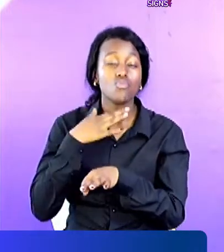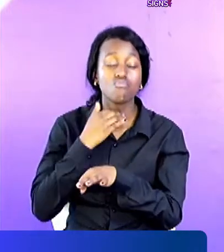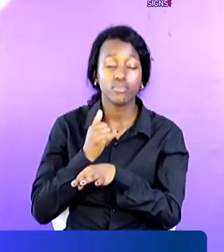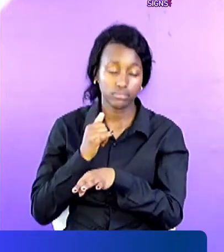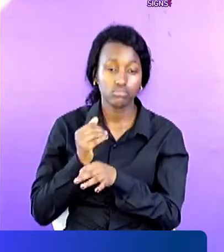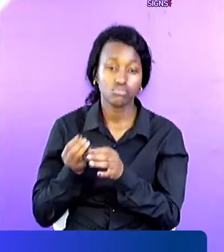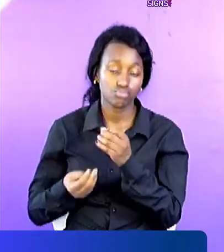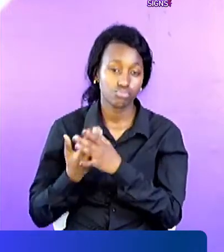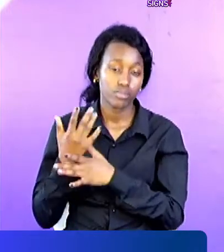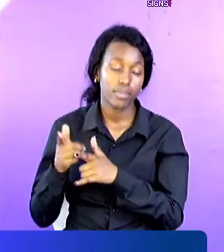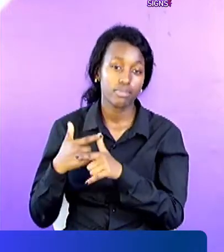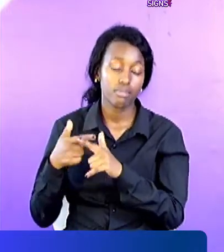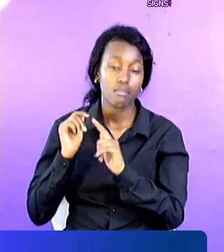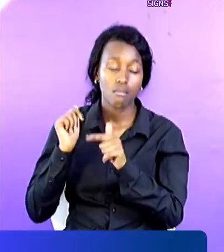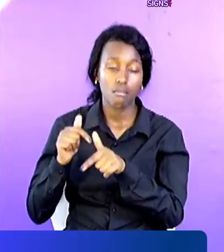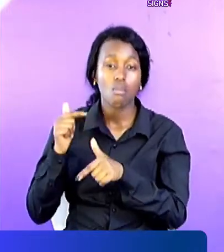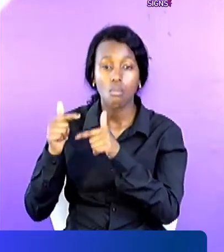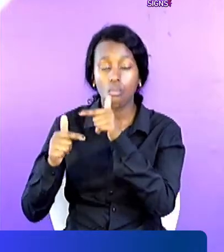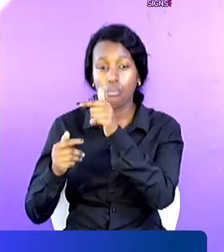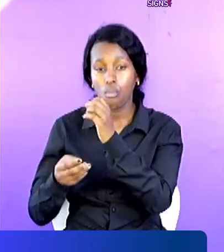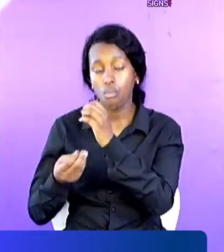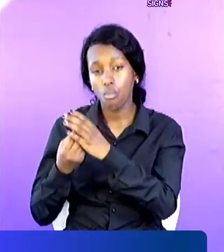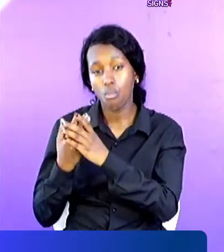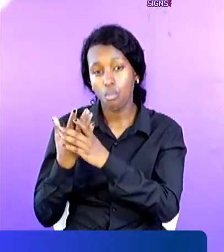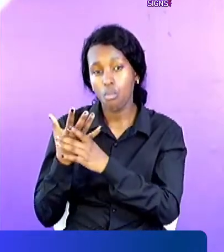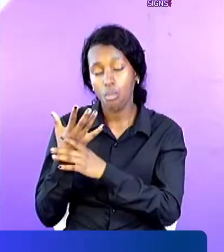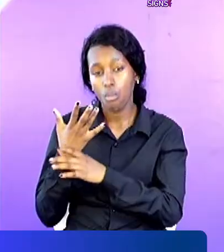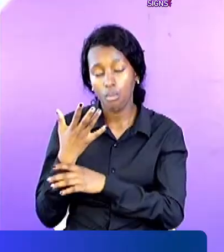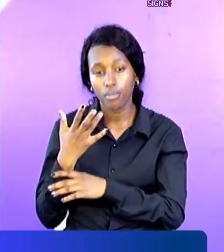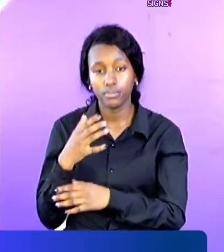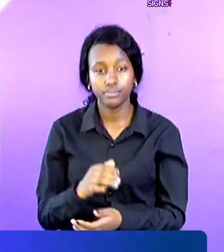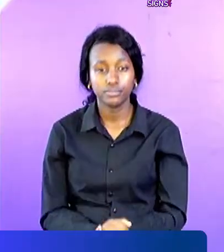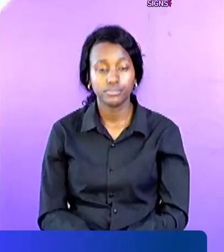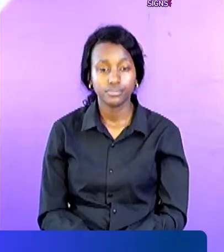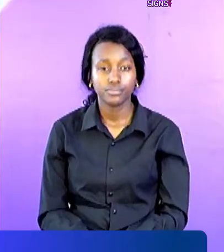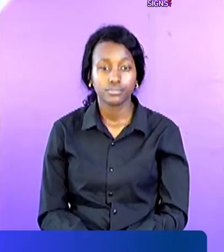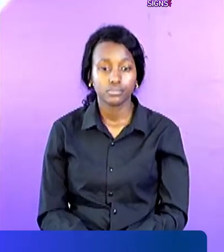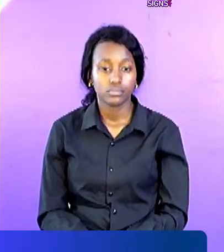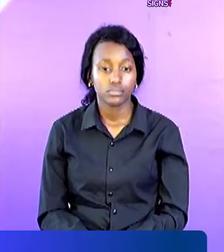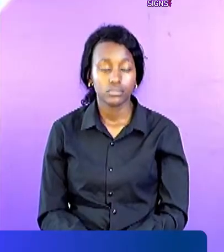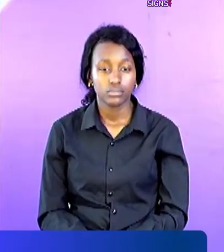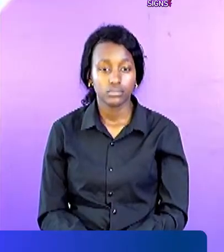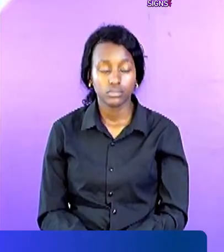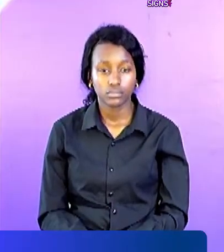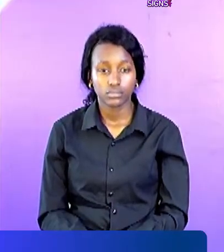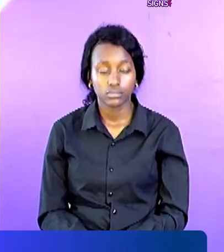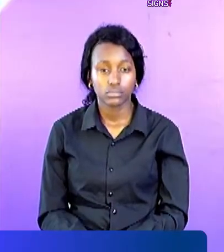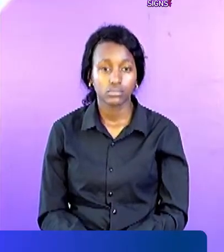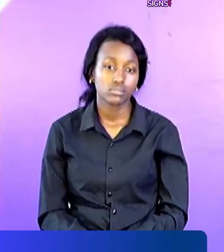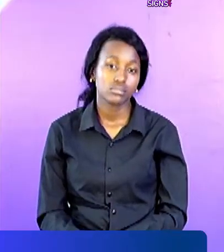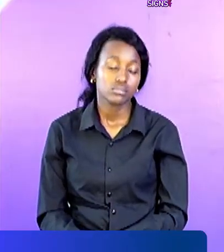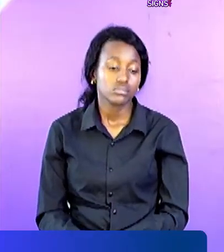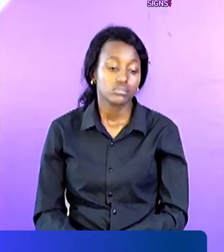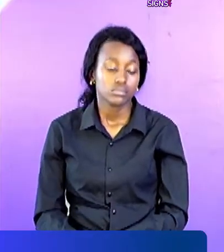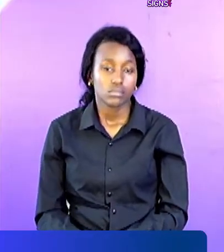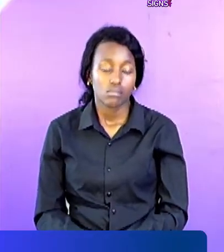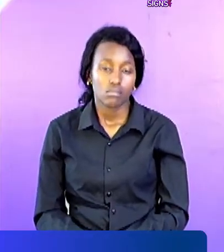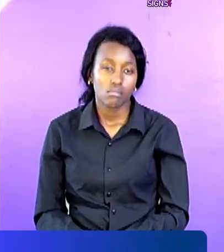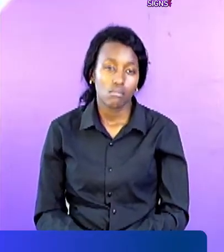remain constant, but you want the fluctuations overall to go up. One of the misconceptions with income